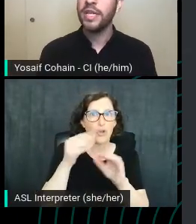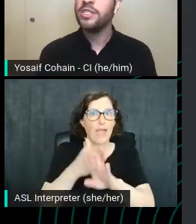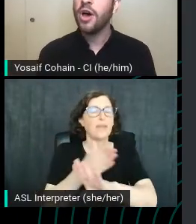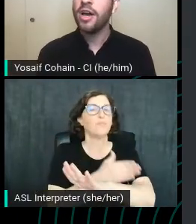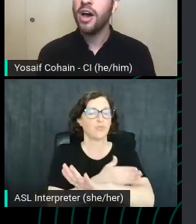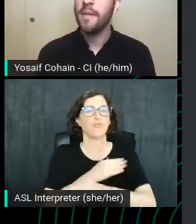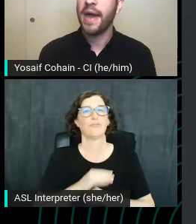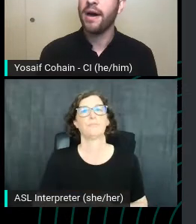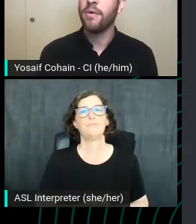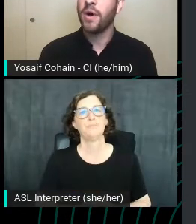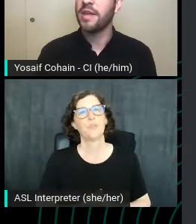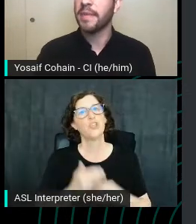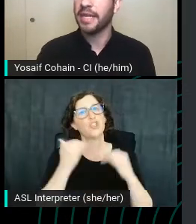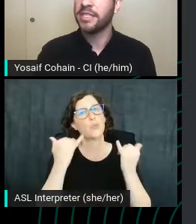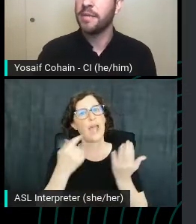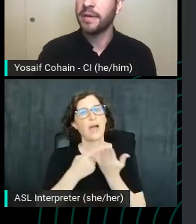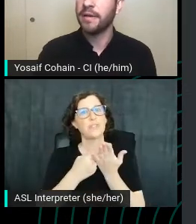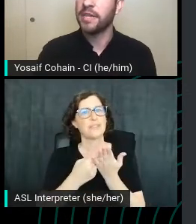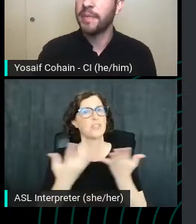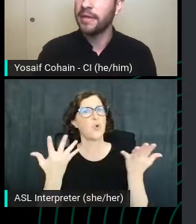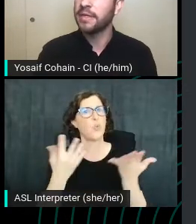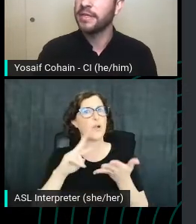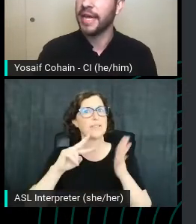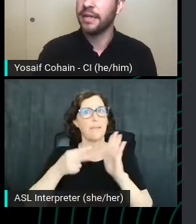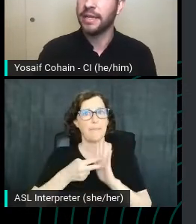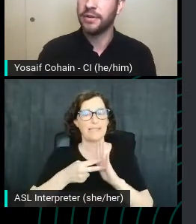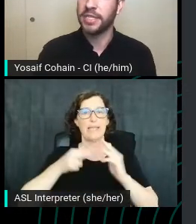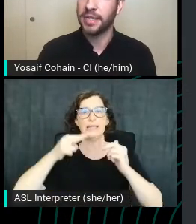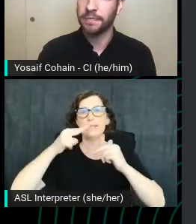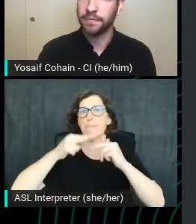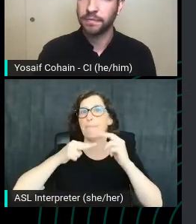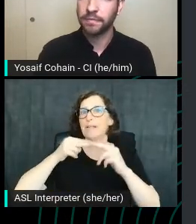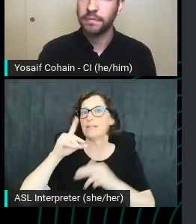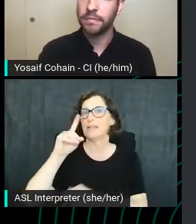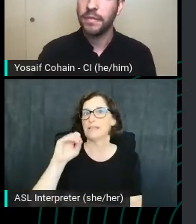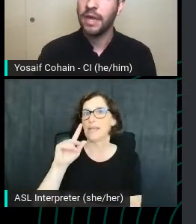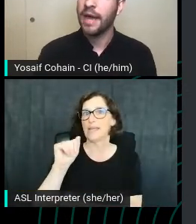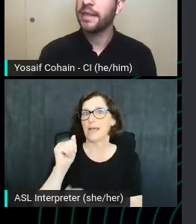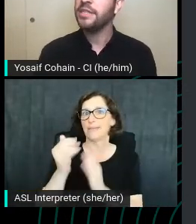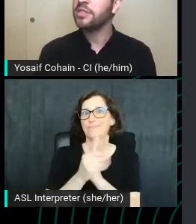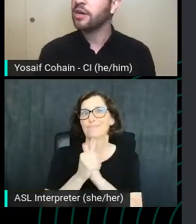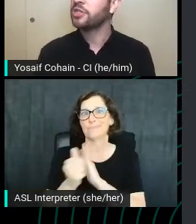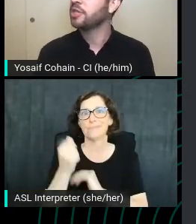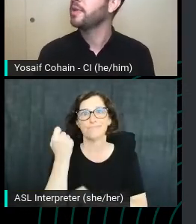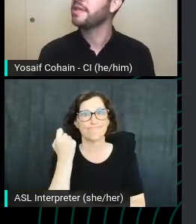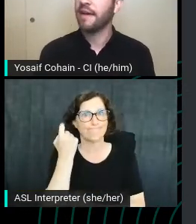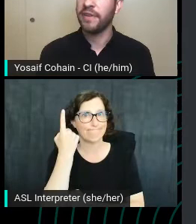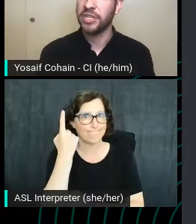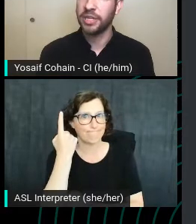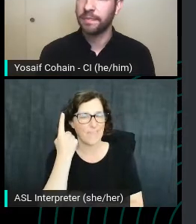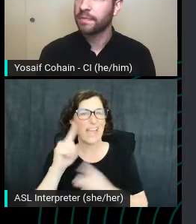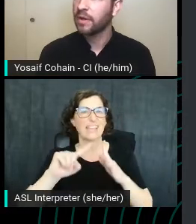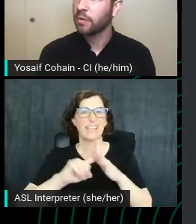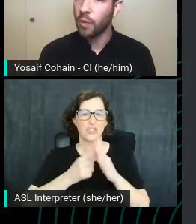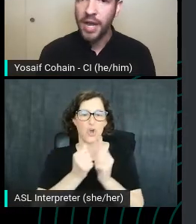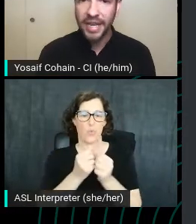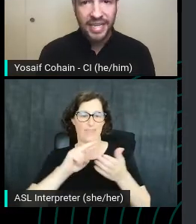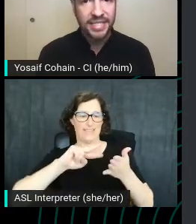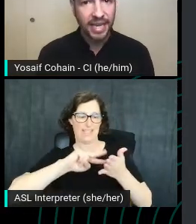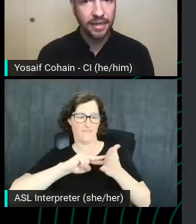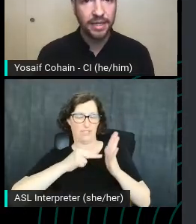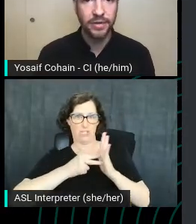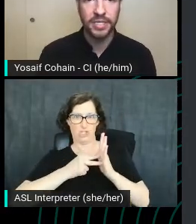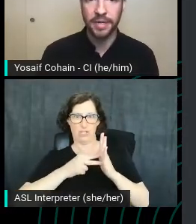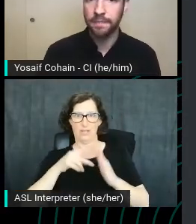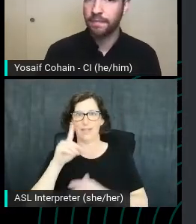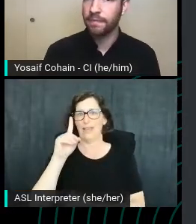So let's talk about what it means to build data literacy. And let's start just with a definition. What is